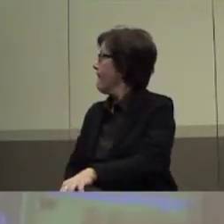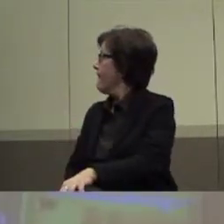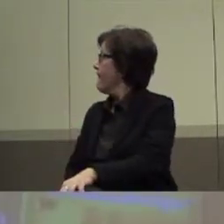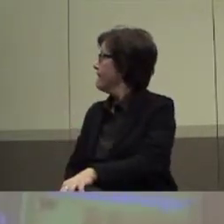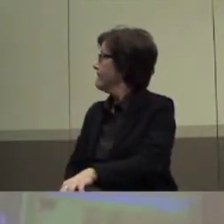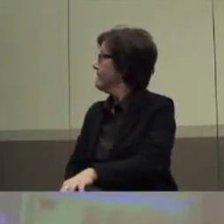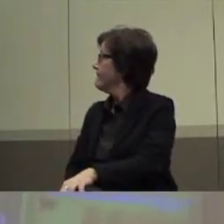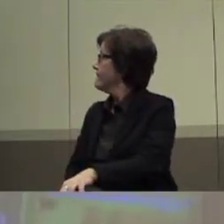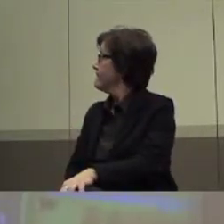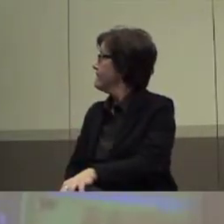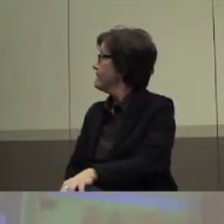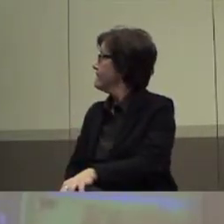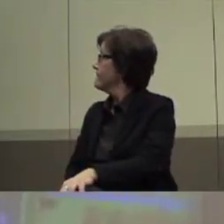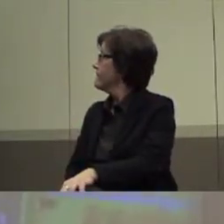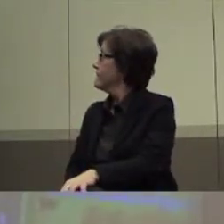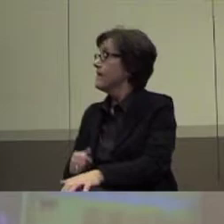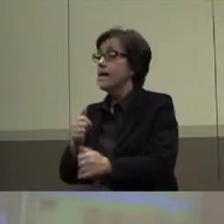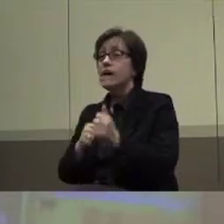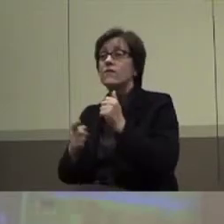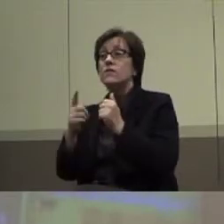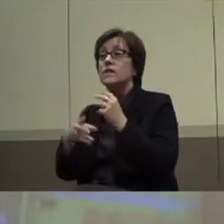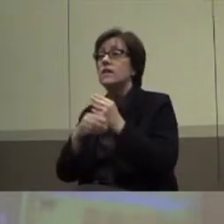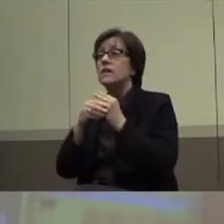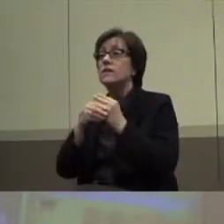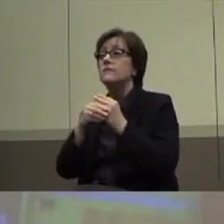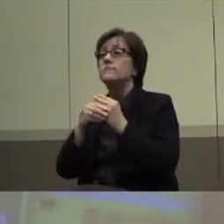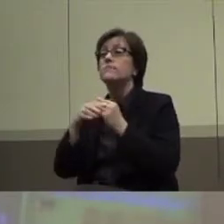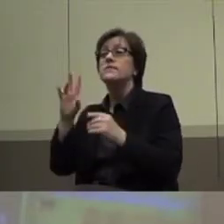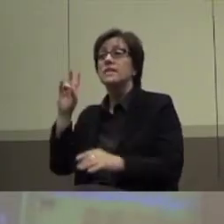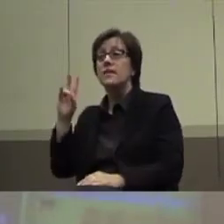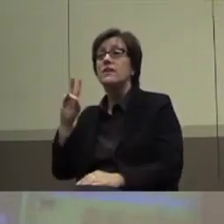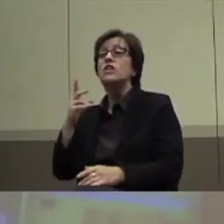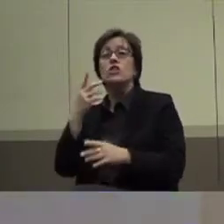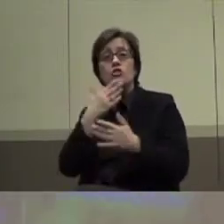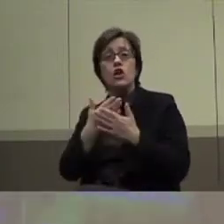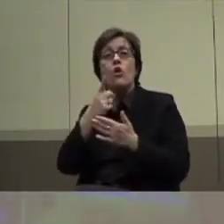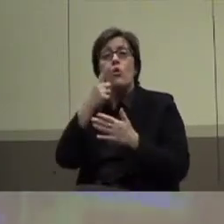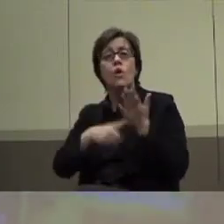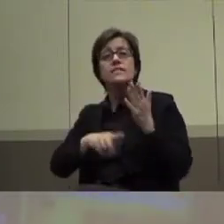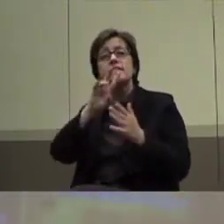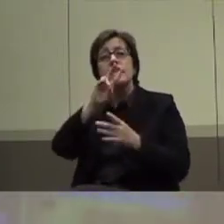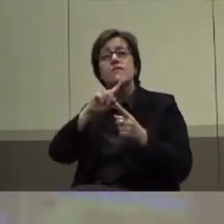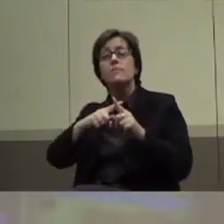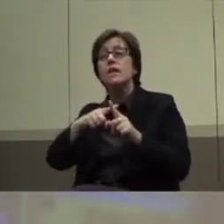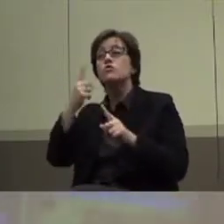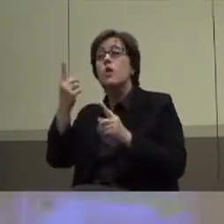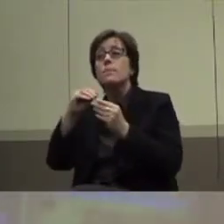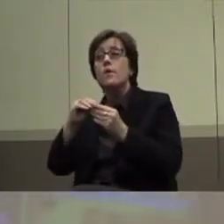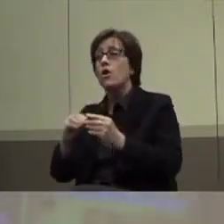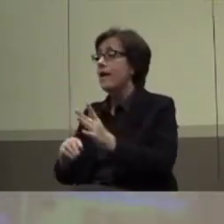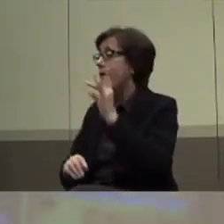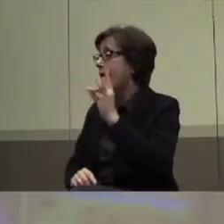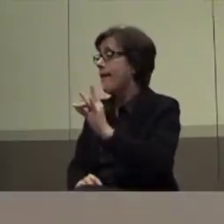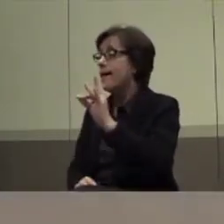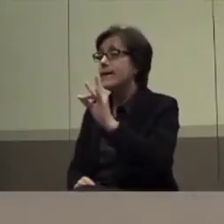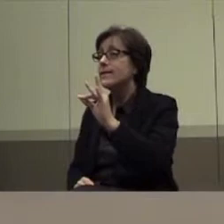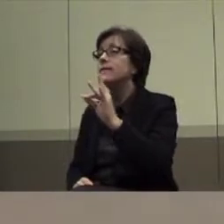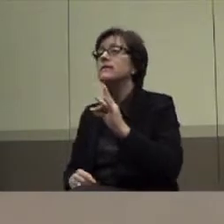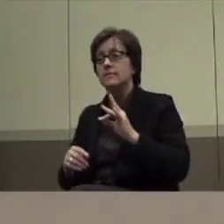Now let's look at our 10s and 1s. Before Royce added that penny, we had 2 10s and 7